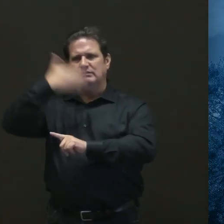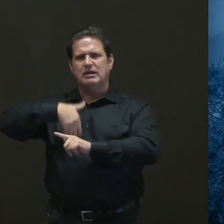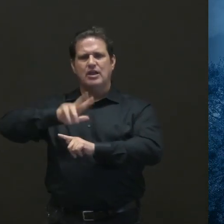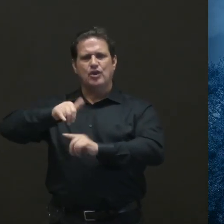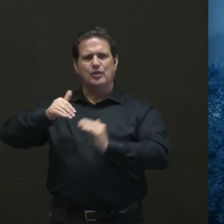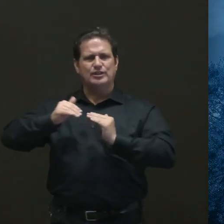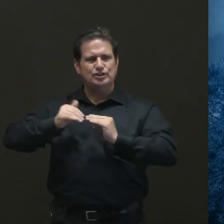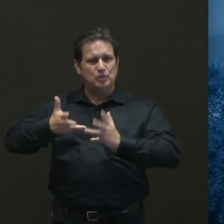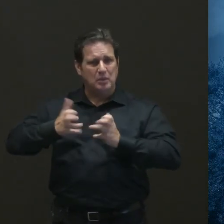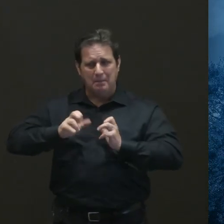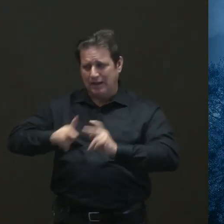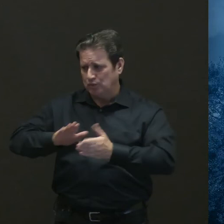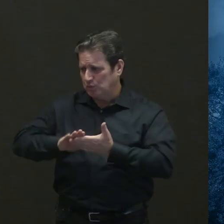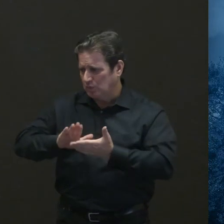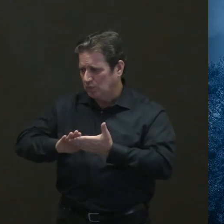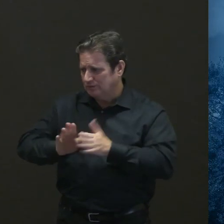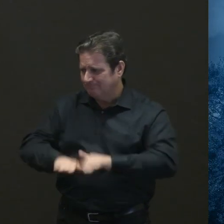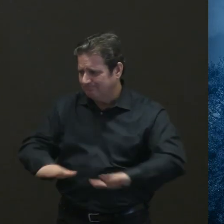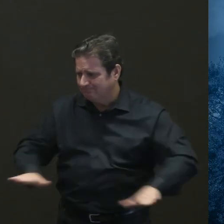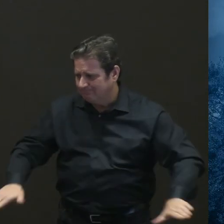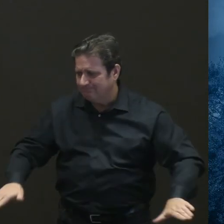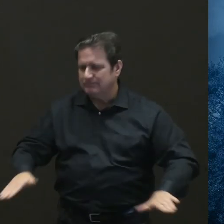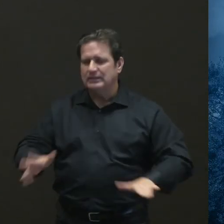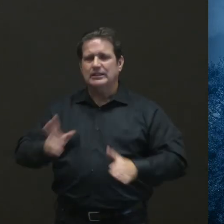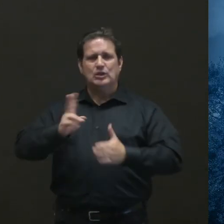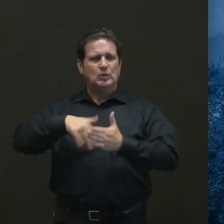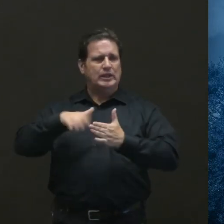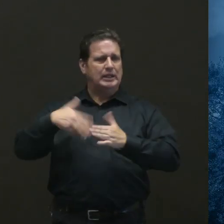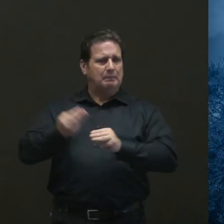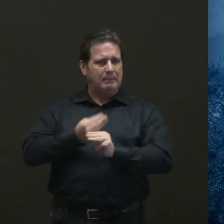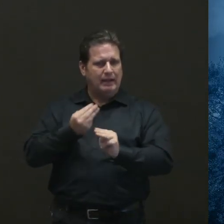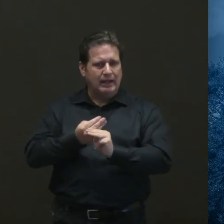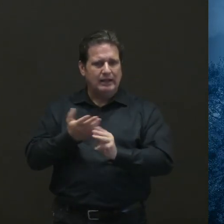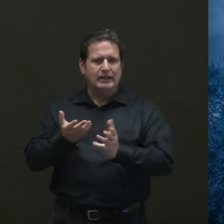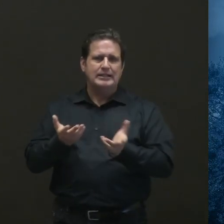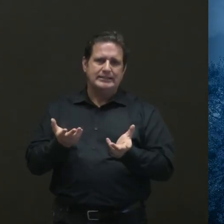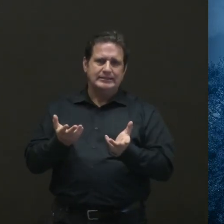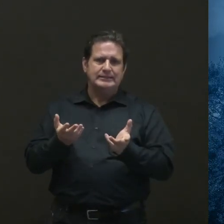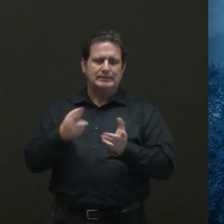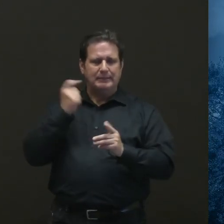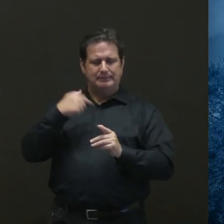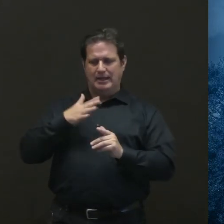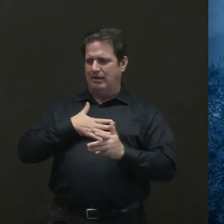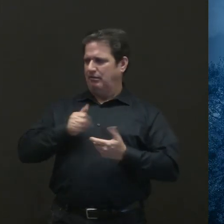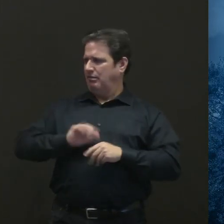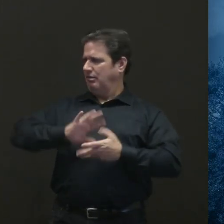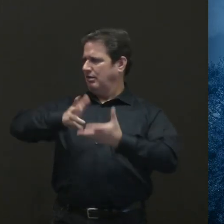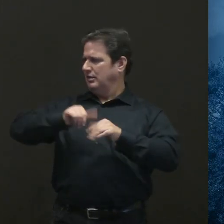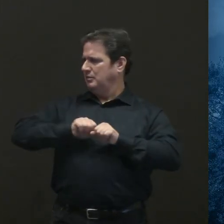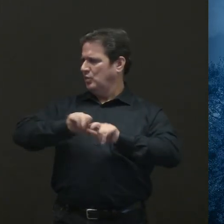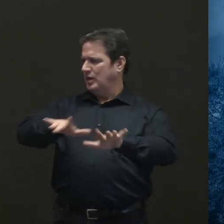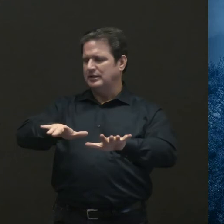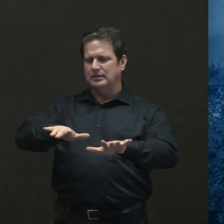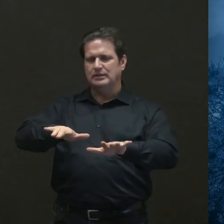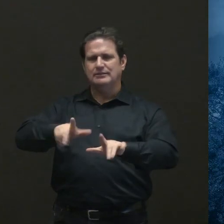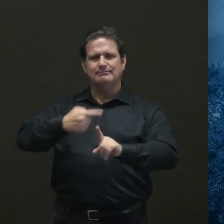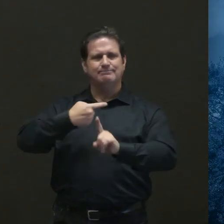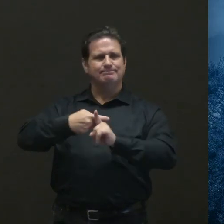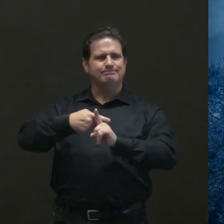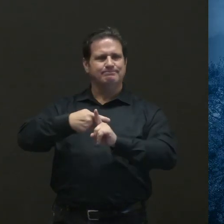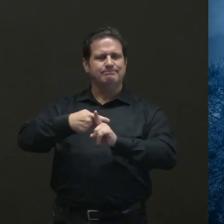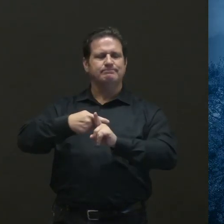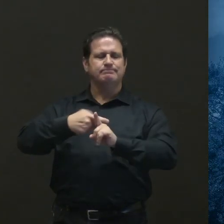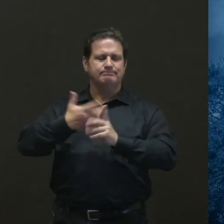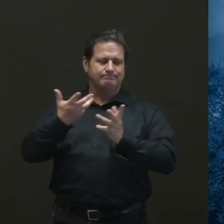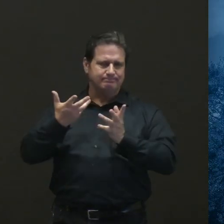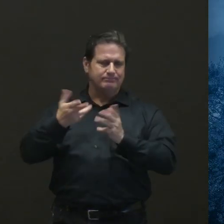grade teacher learning how to read and doing basic math because our COVID-19 positive